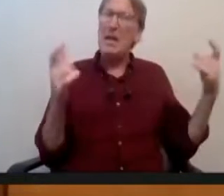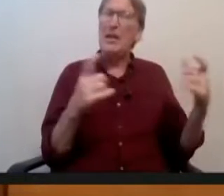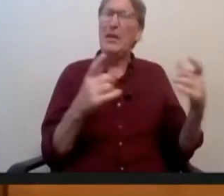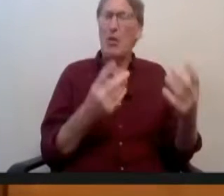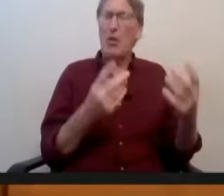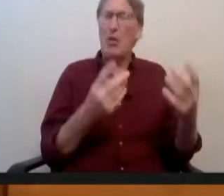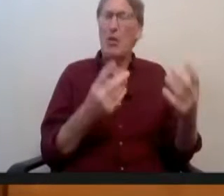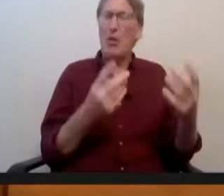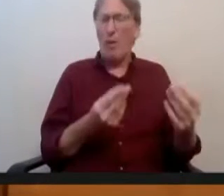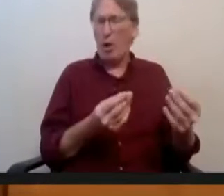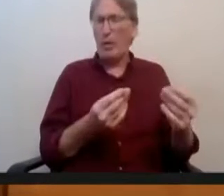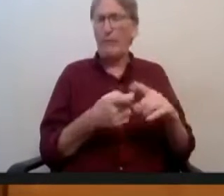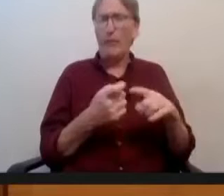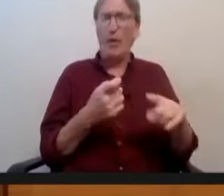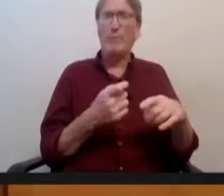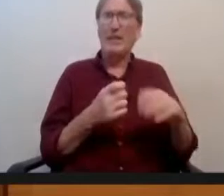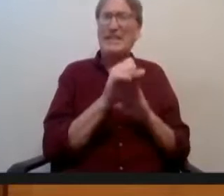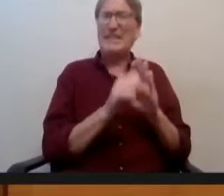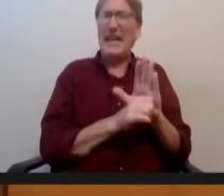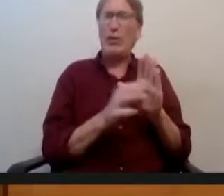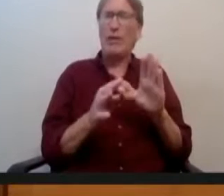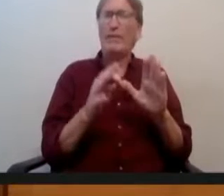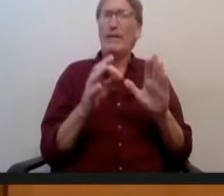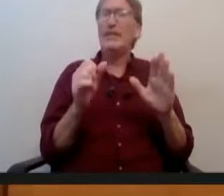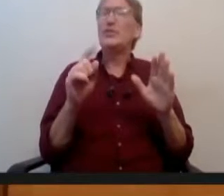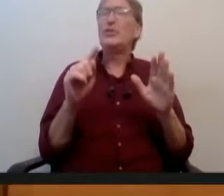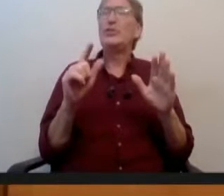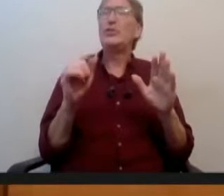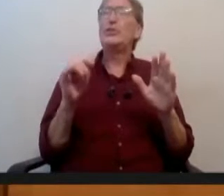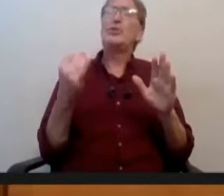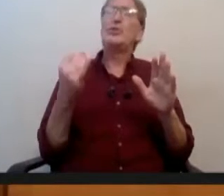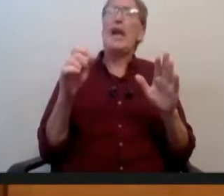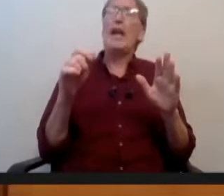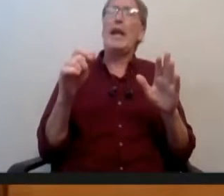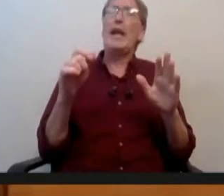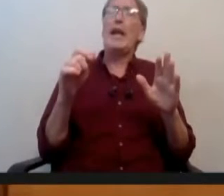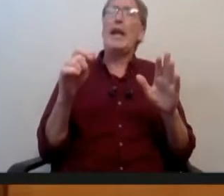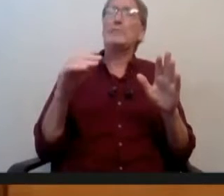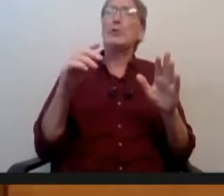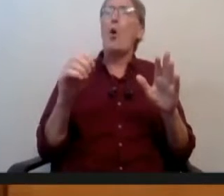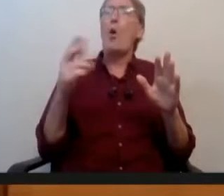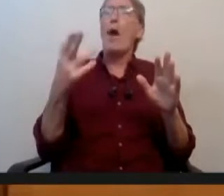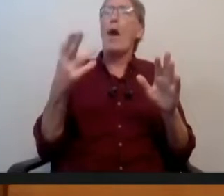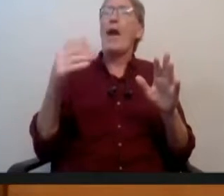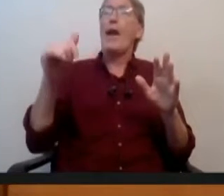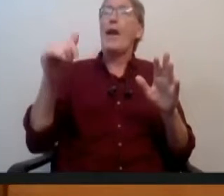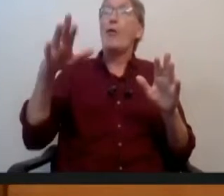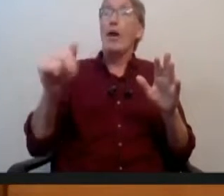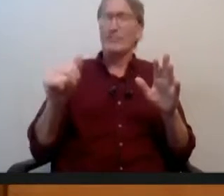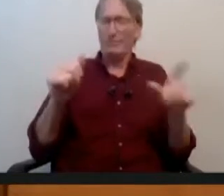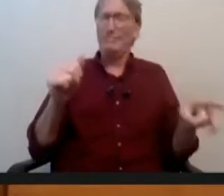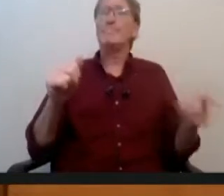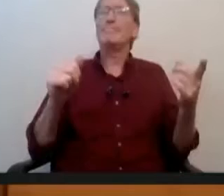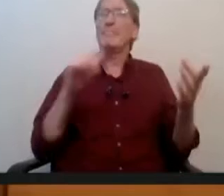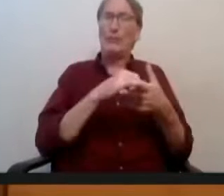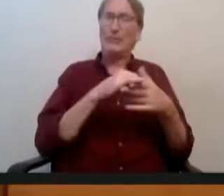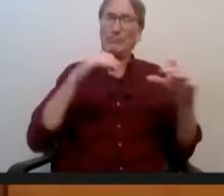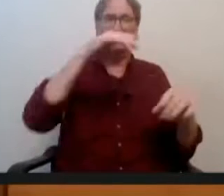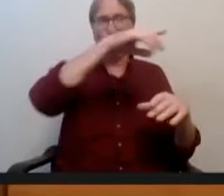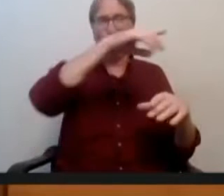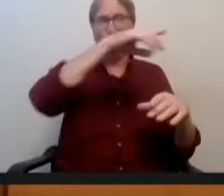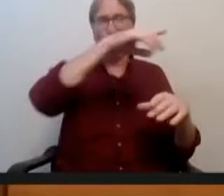state of James O'Hara, and this area became the center of the business enterprise for families to come. It was not long